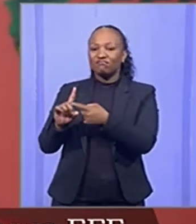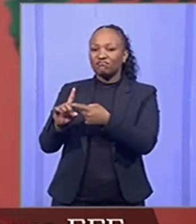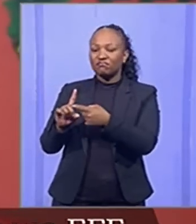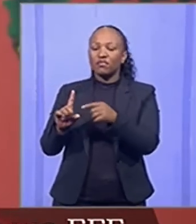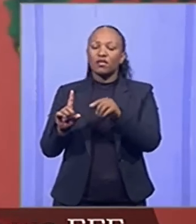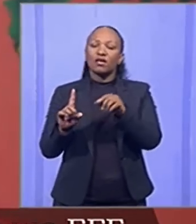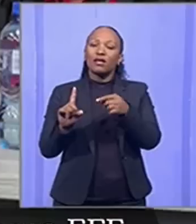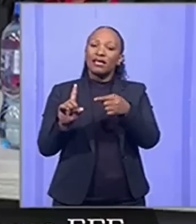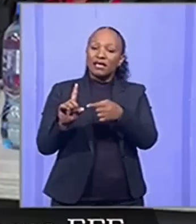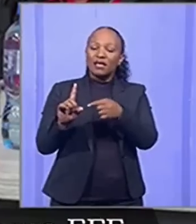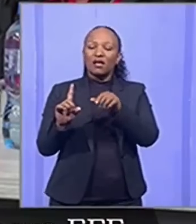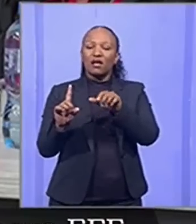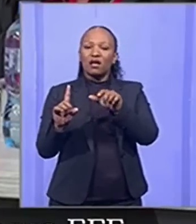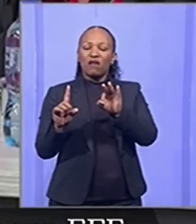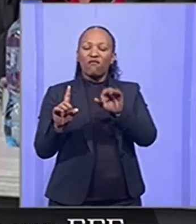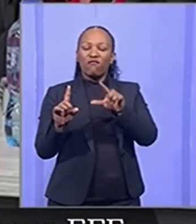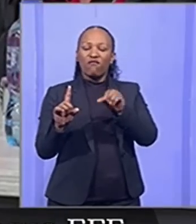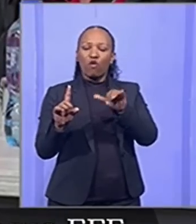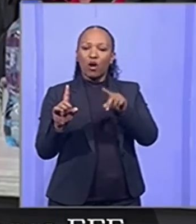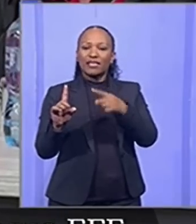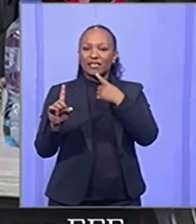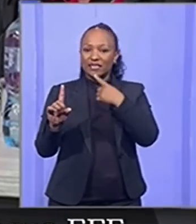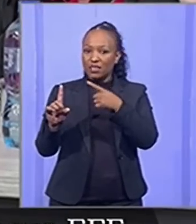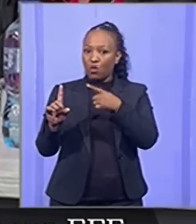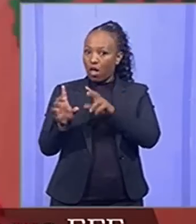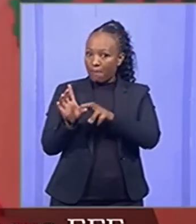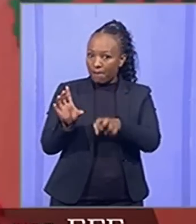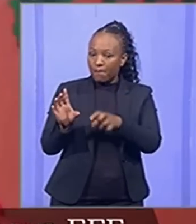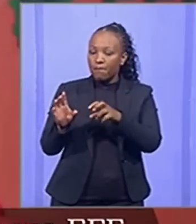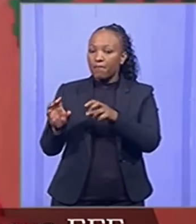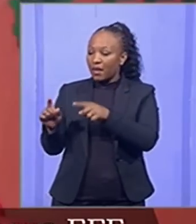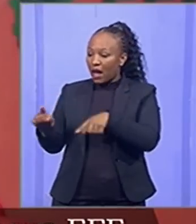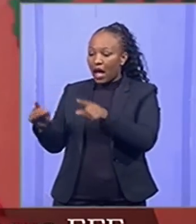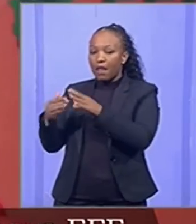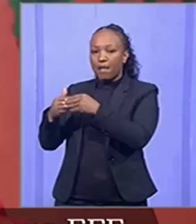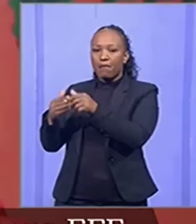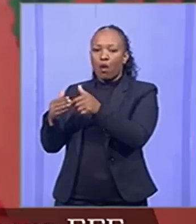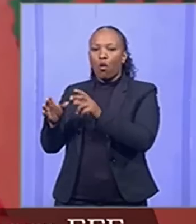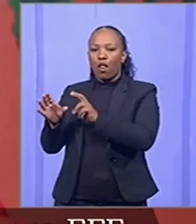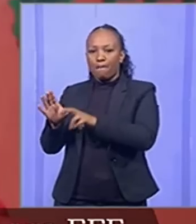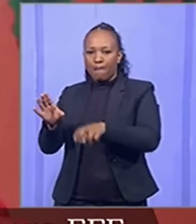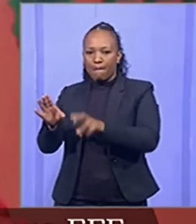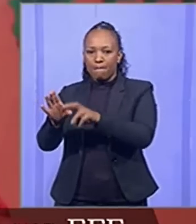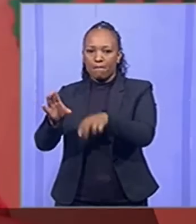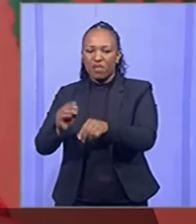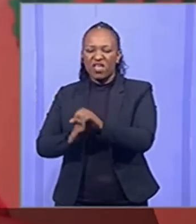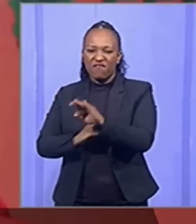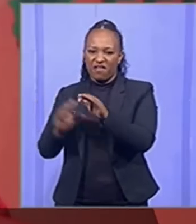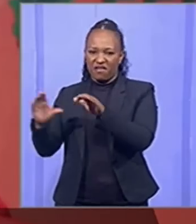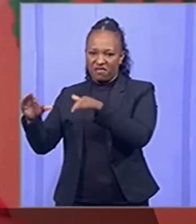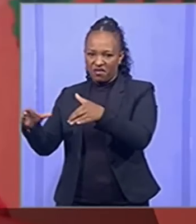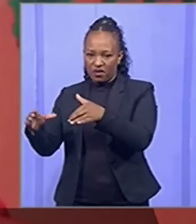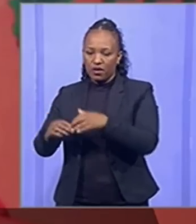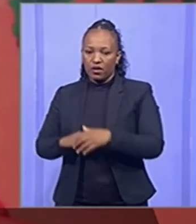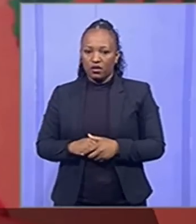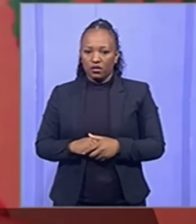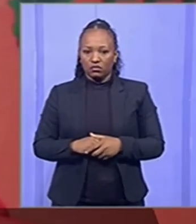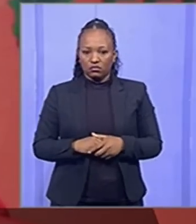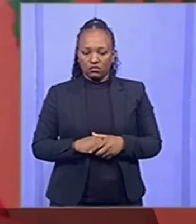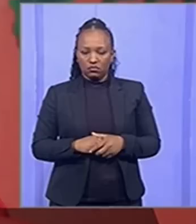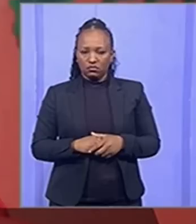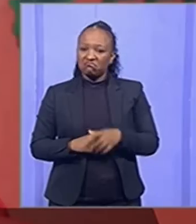santse di tlo itukolla mogeng. There will be many others who are going to leave the EFF because they've